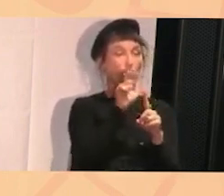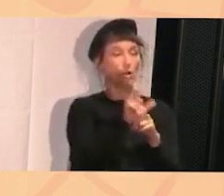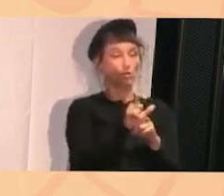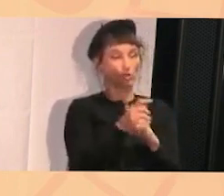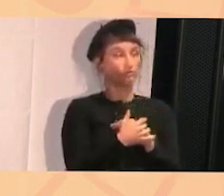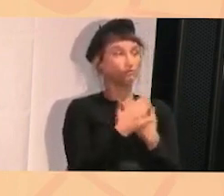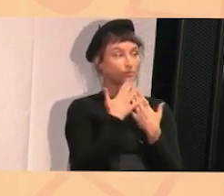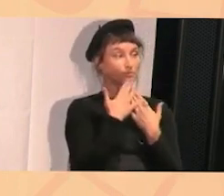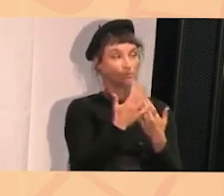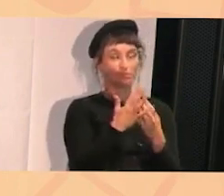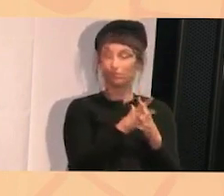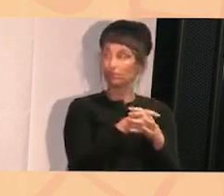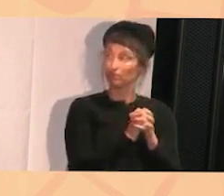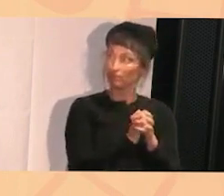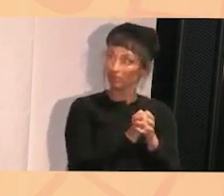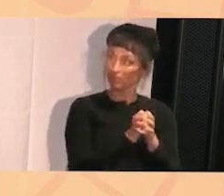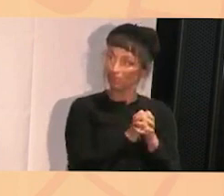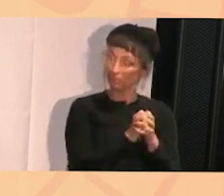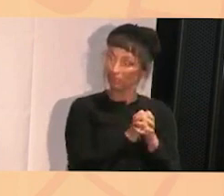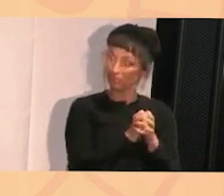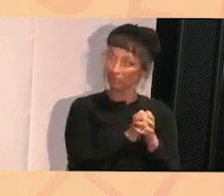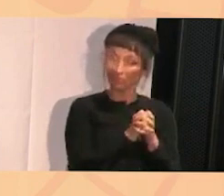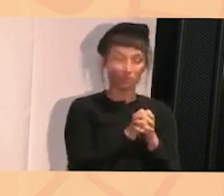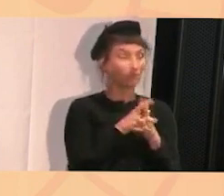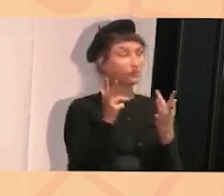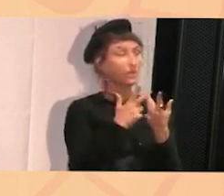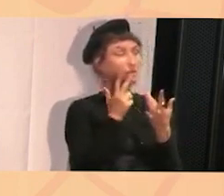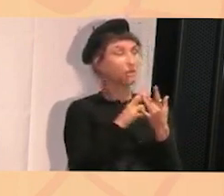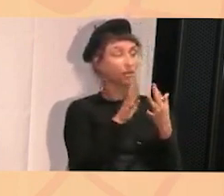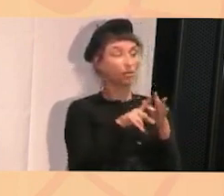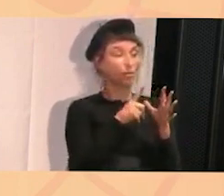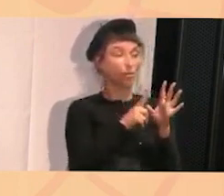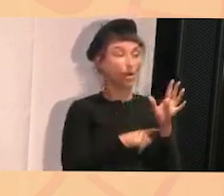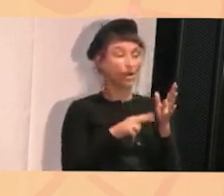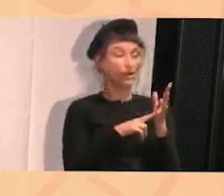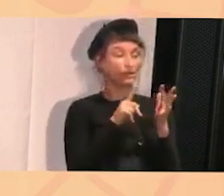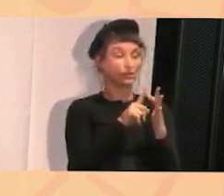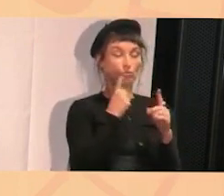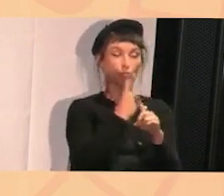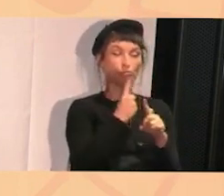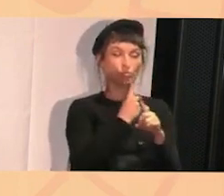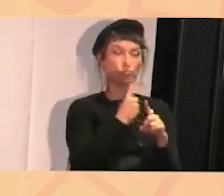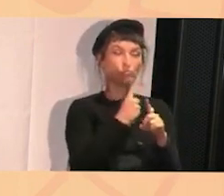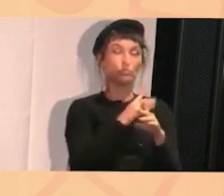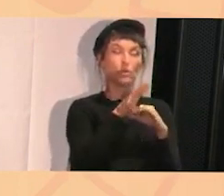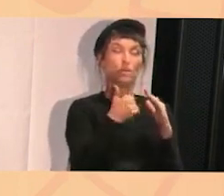Yeah, another thing that Wayne's talked a lot about is our trade route program, and we've been